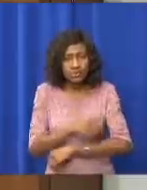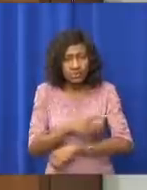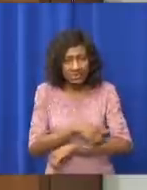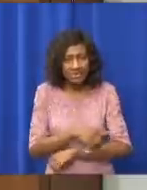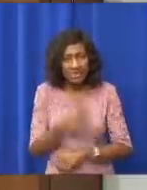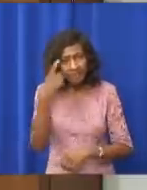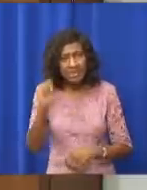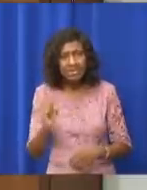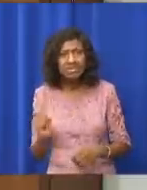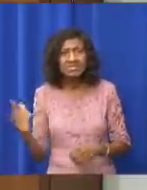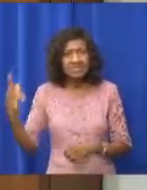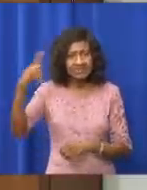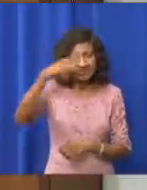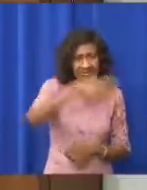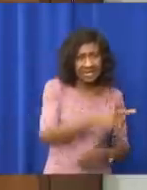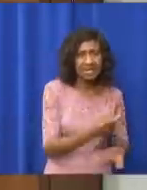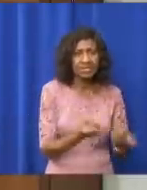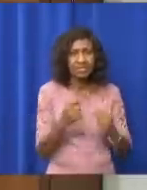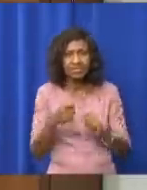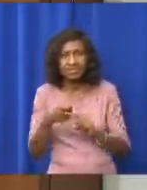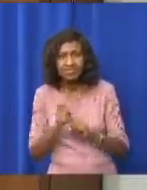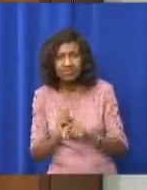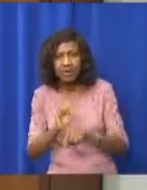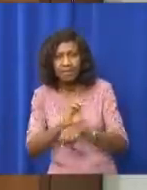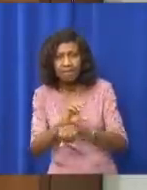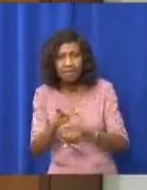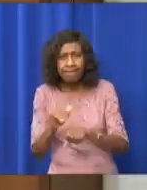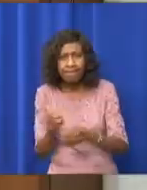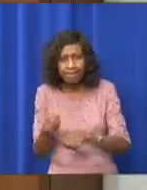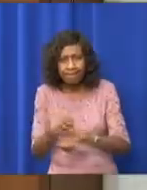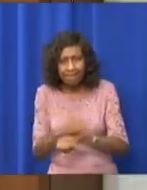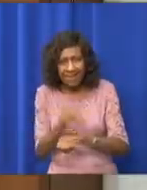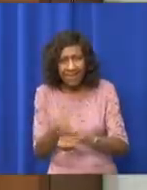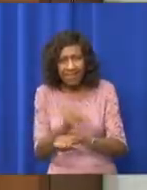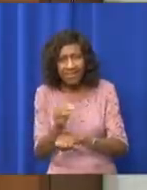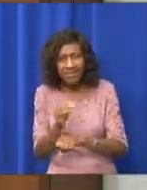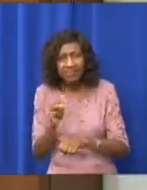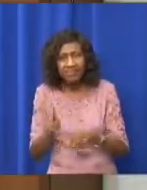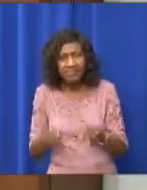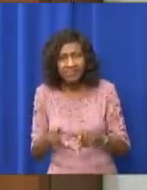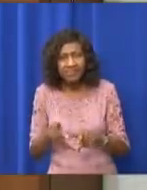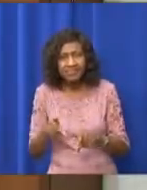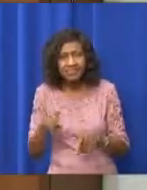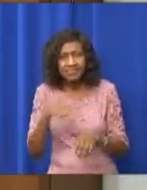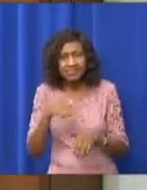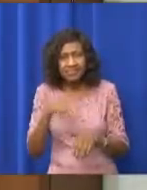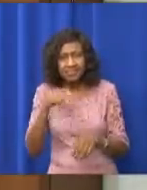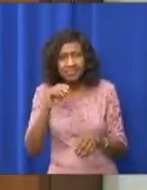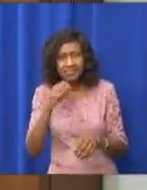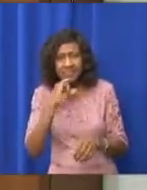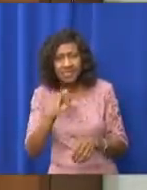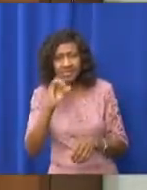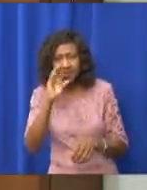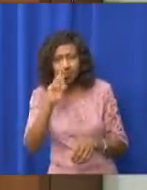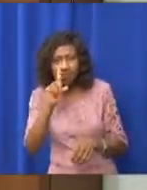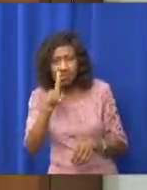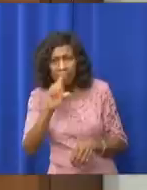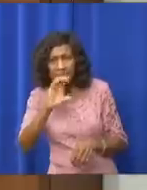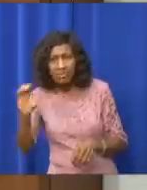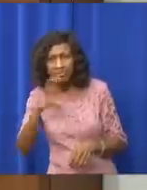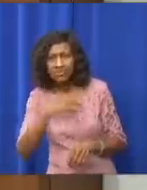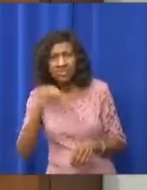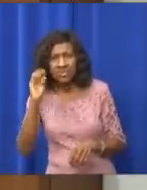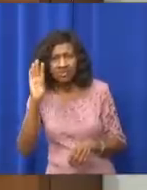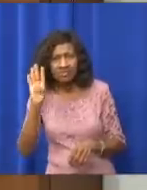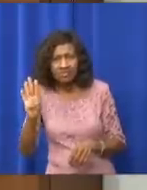already. Persons in isolation at their residence is 104. Persons seen in the flu clinic on the